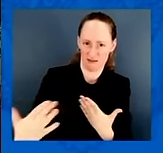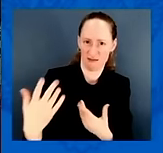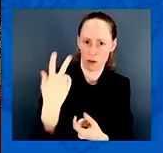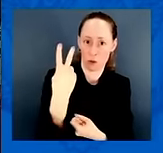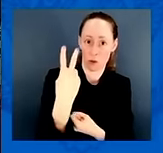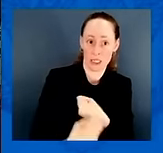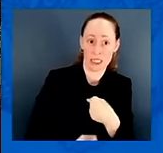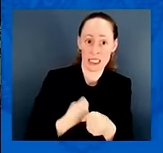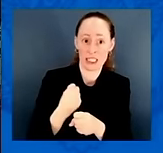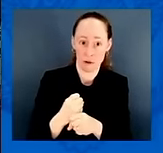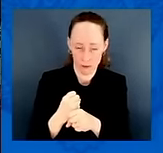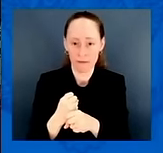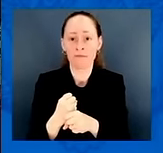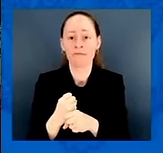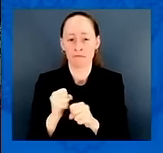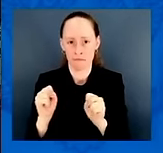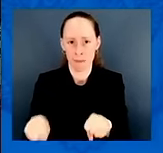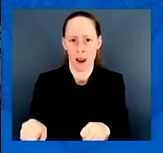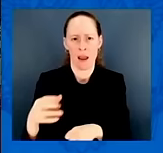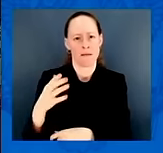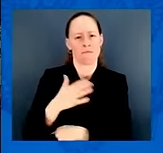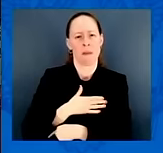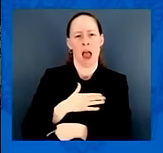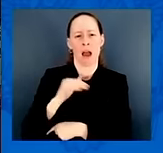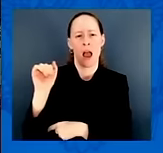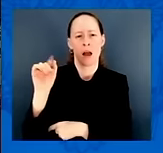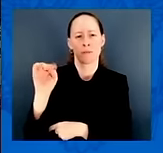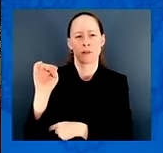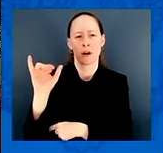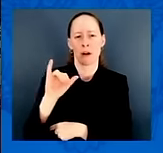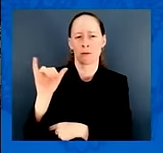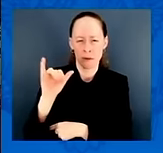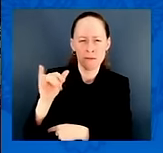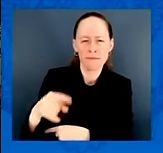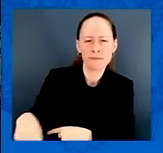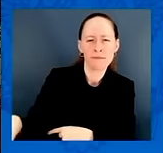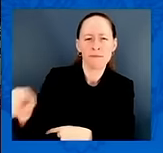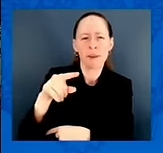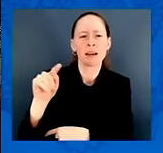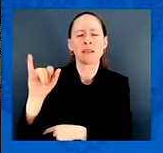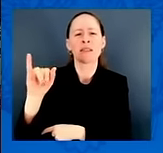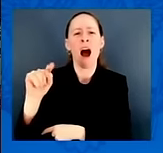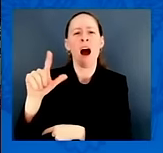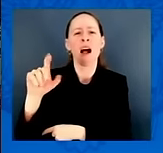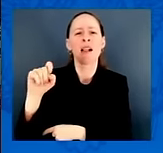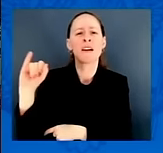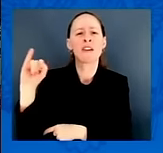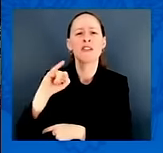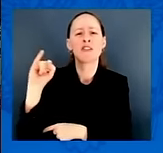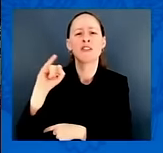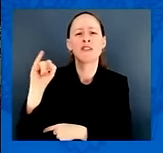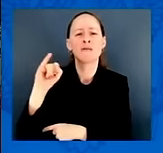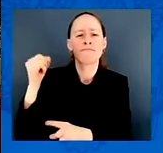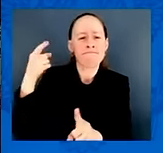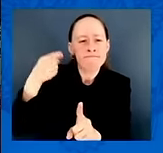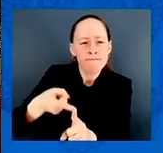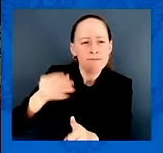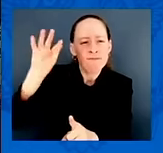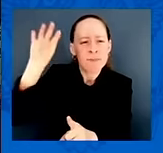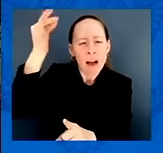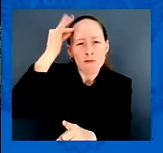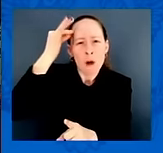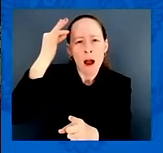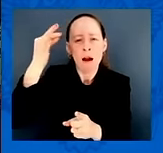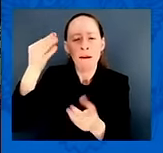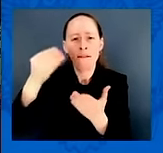insurance on federally backed mortgages. When you refinance your home, you can save $1,000